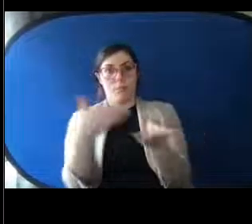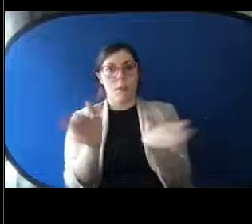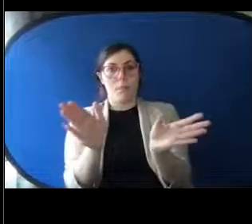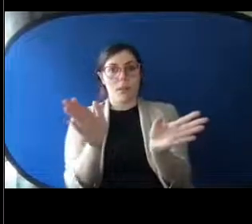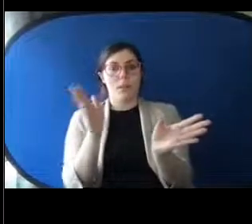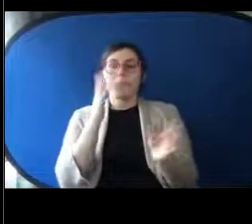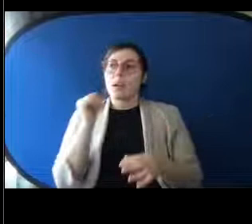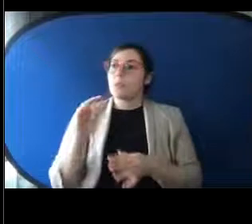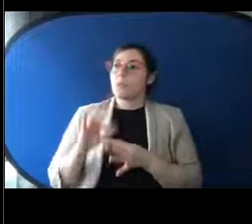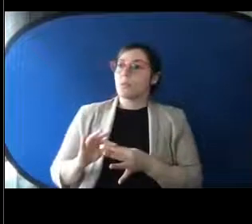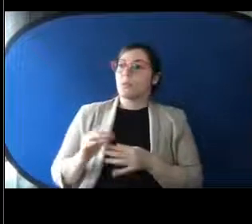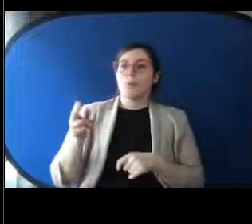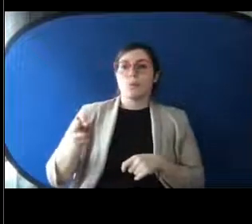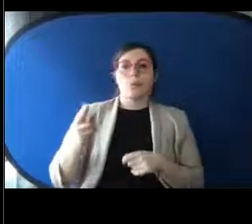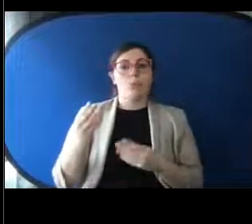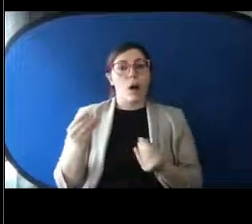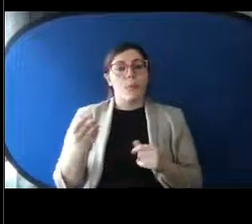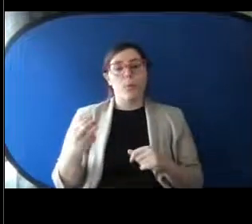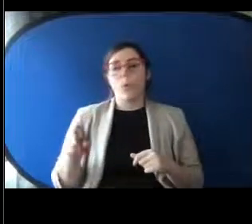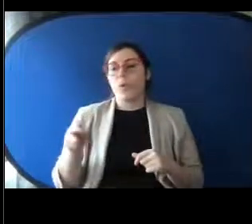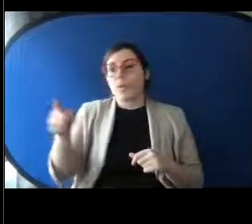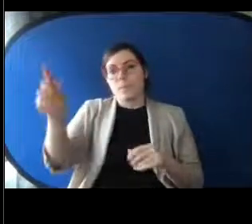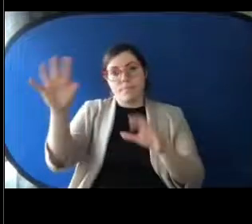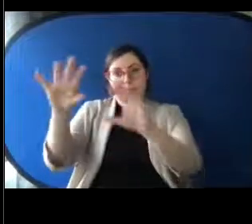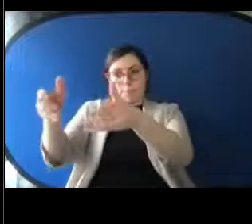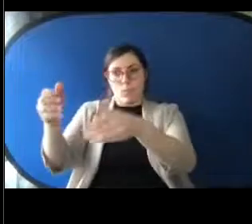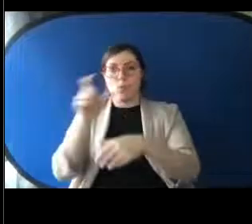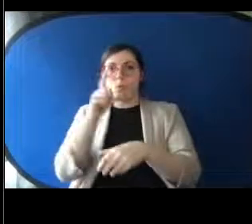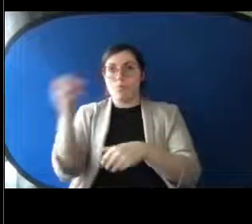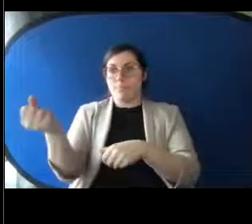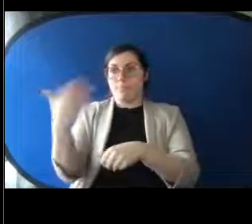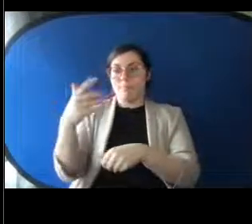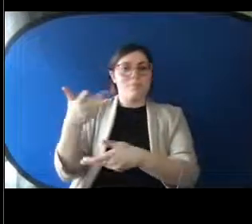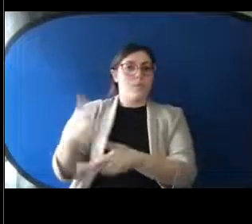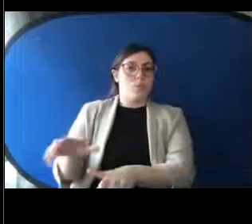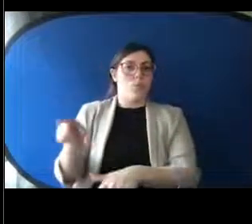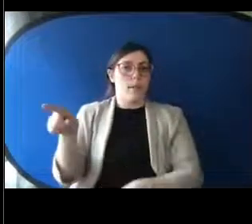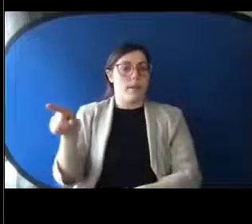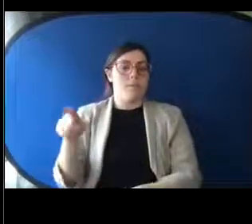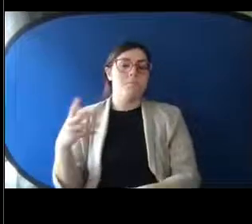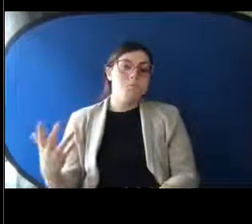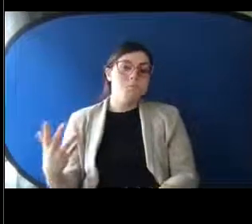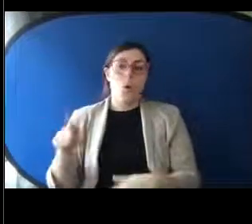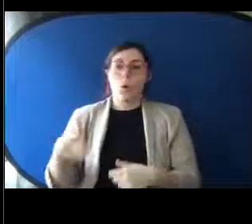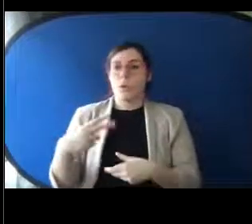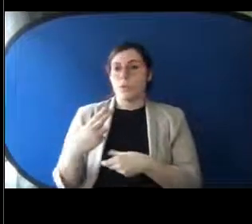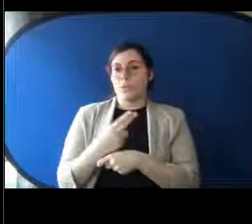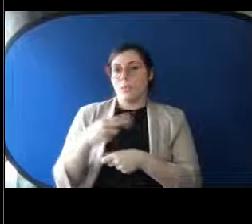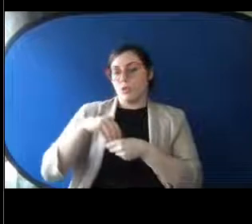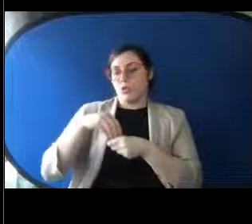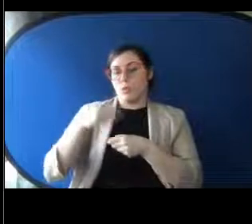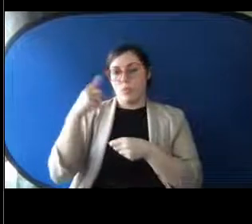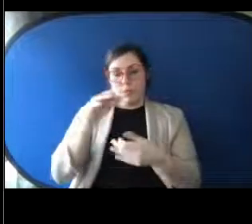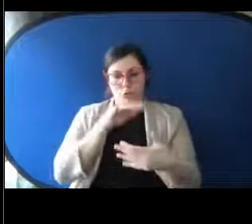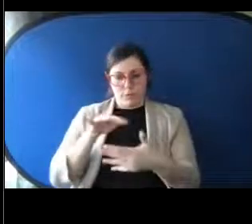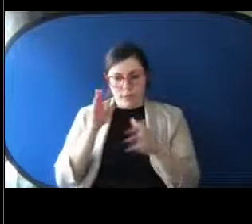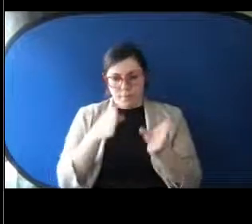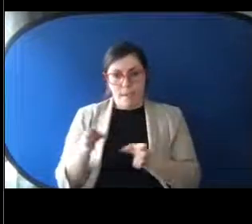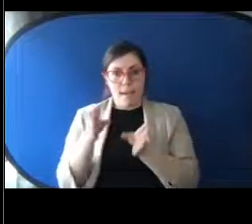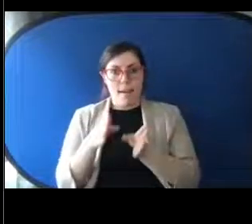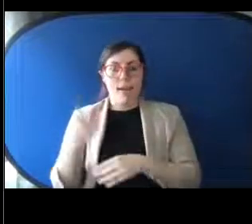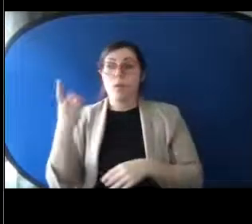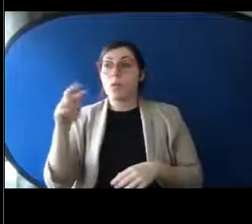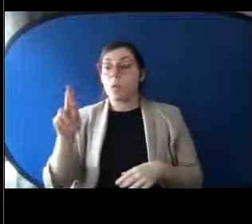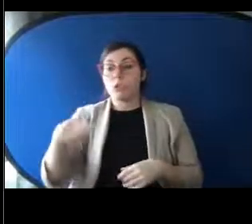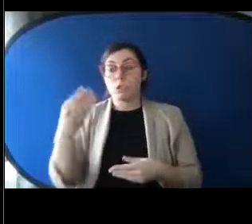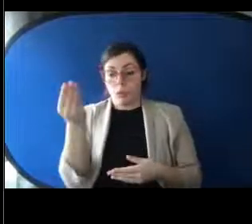historic property, or if simply the provider just doesn't allow it. That kind of data we're only using internally for survey planning or just simply